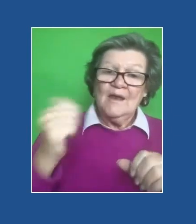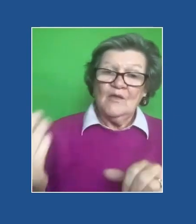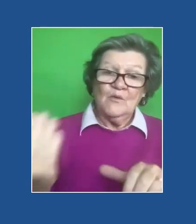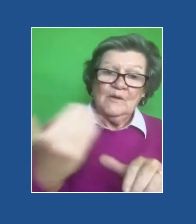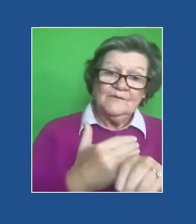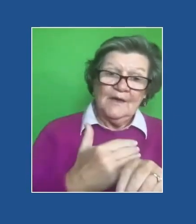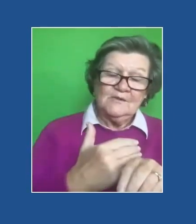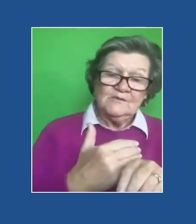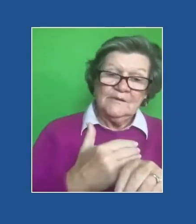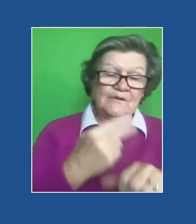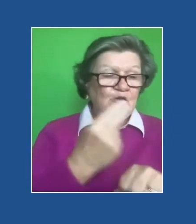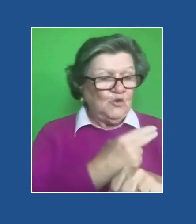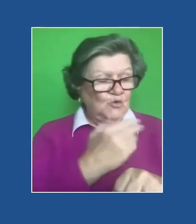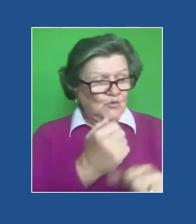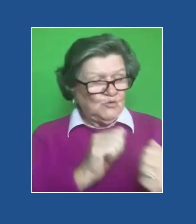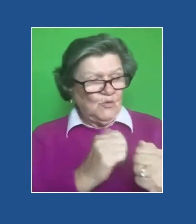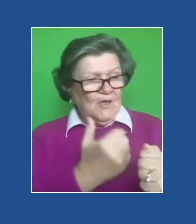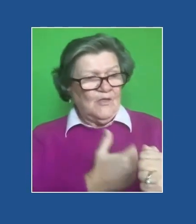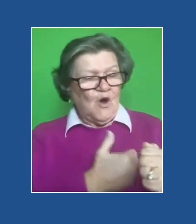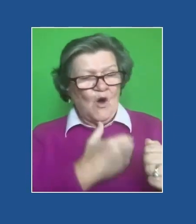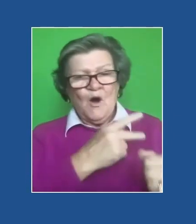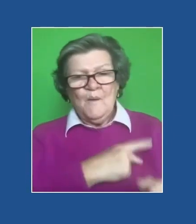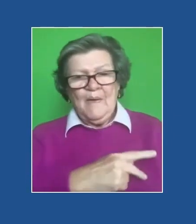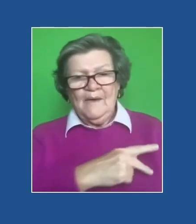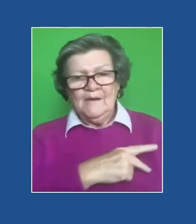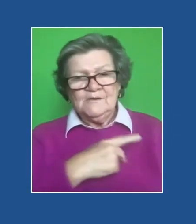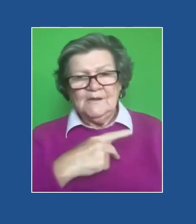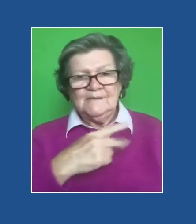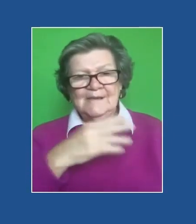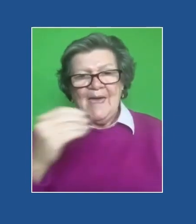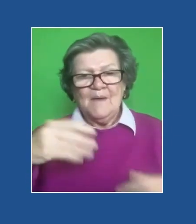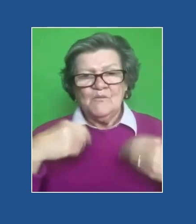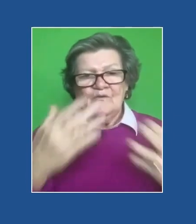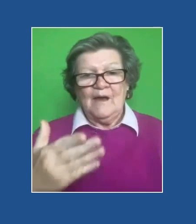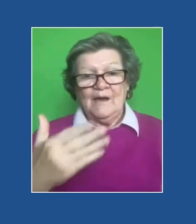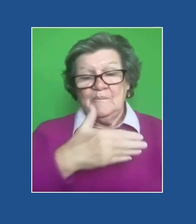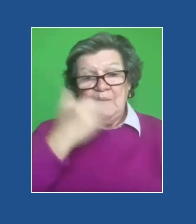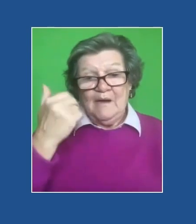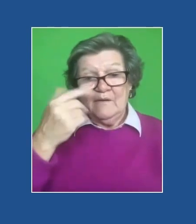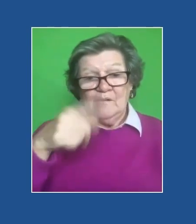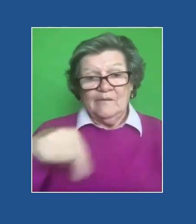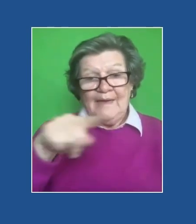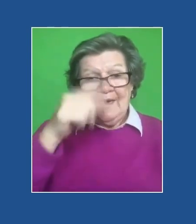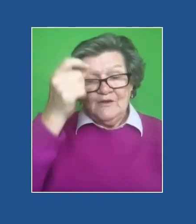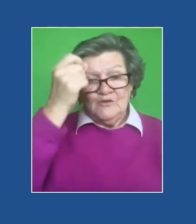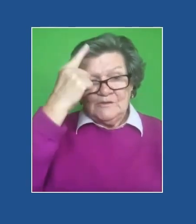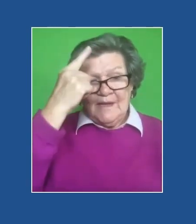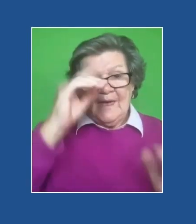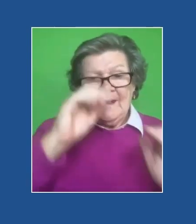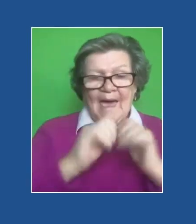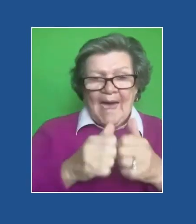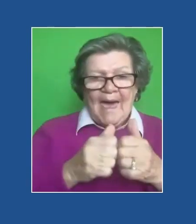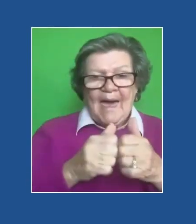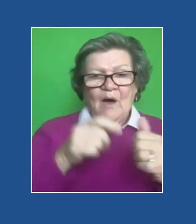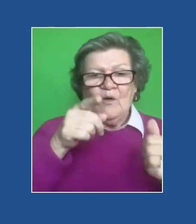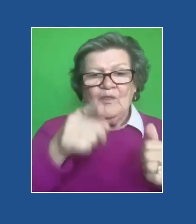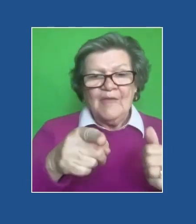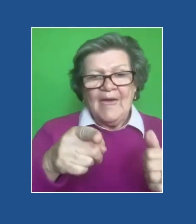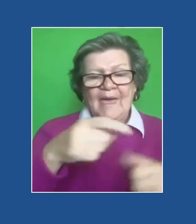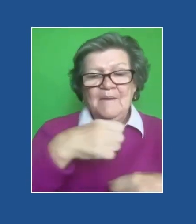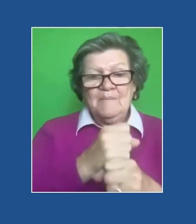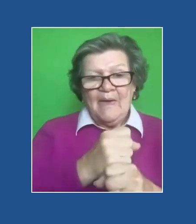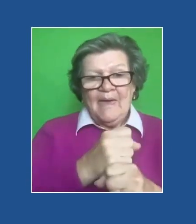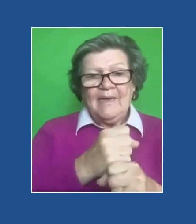with our patients and can help patients and providers alike better understand the nature and course of patients'